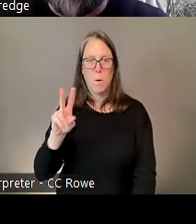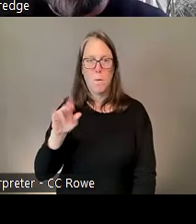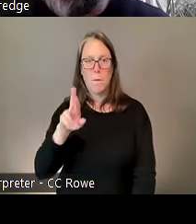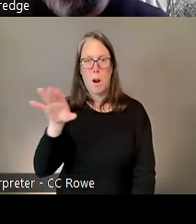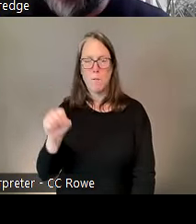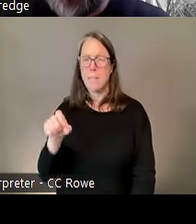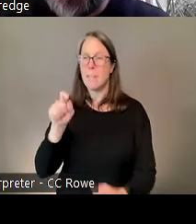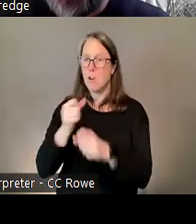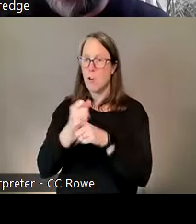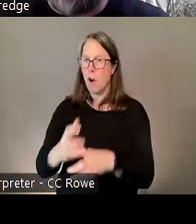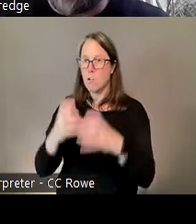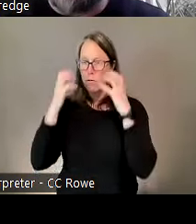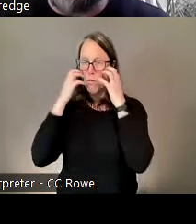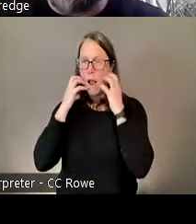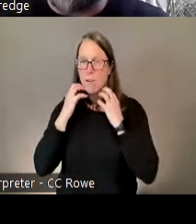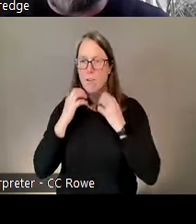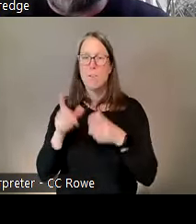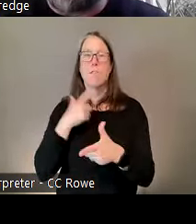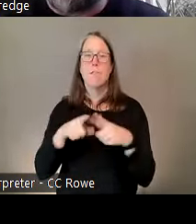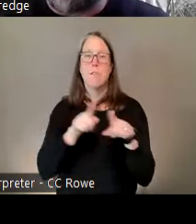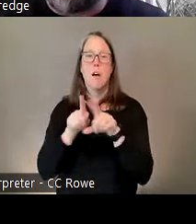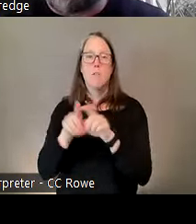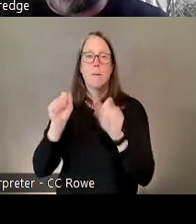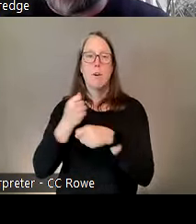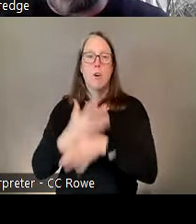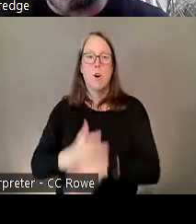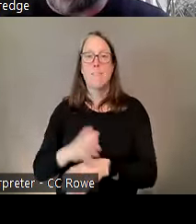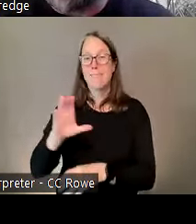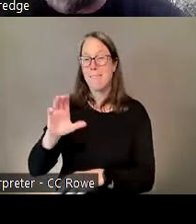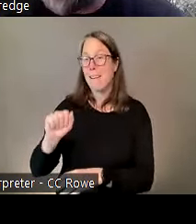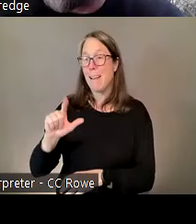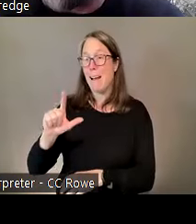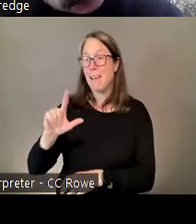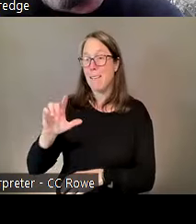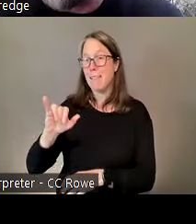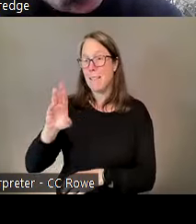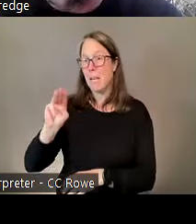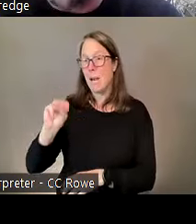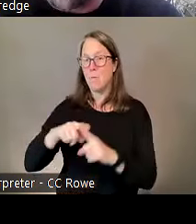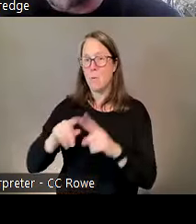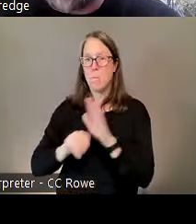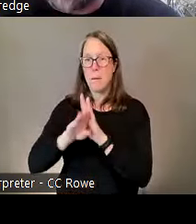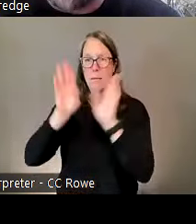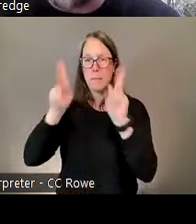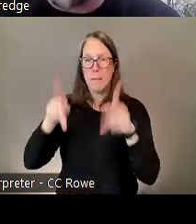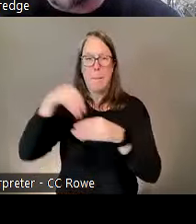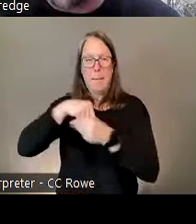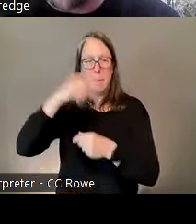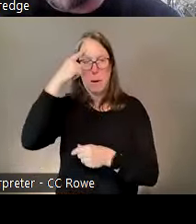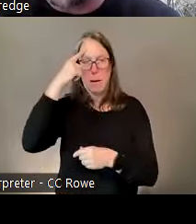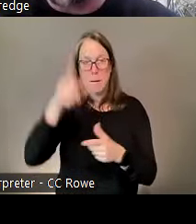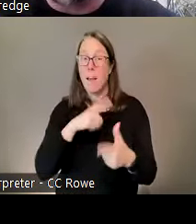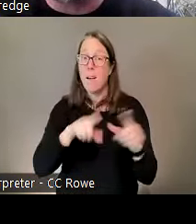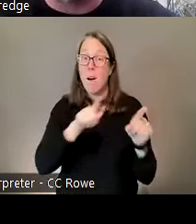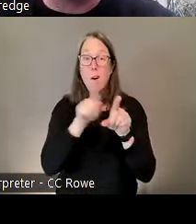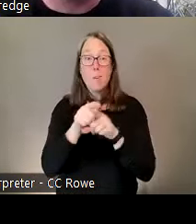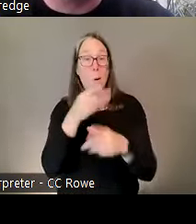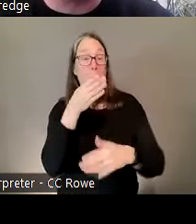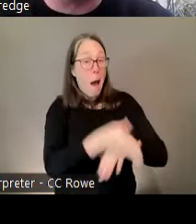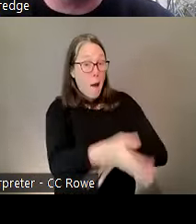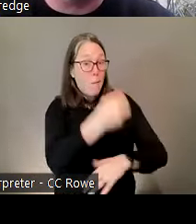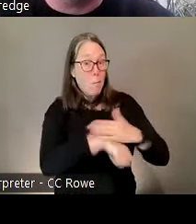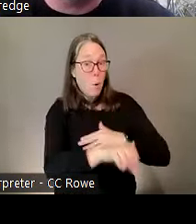brain. And then you can also have illness and infection after they're born, and